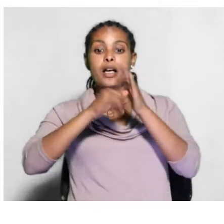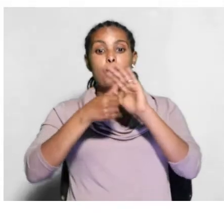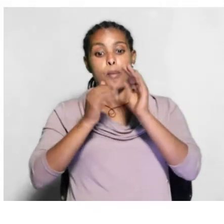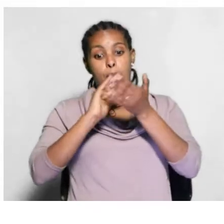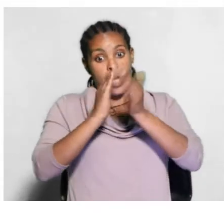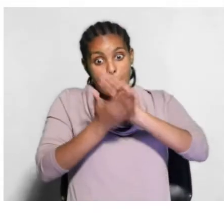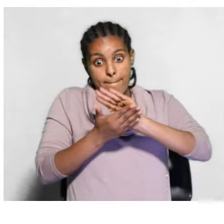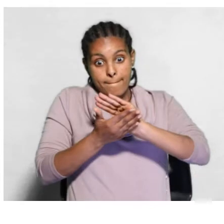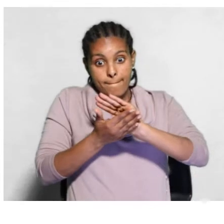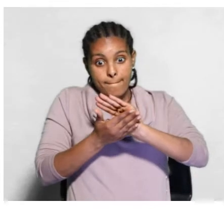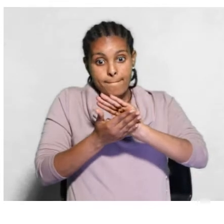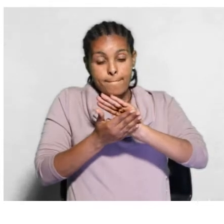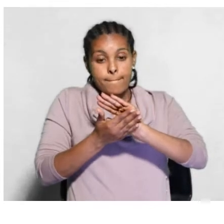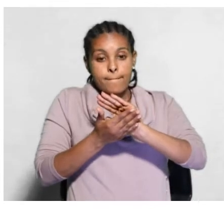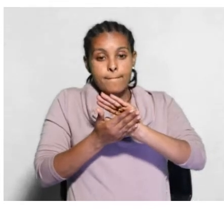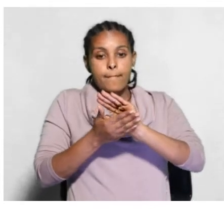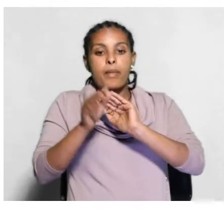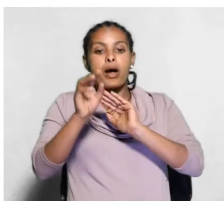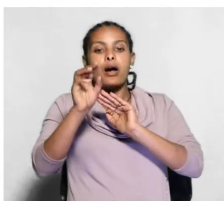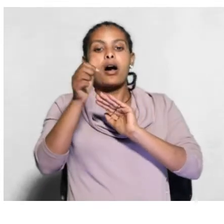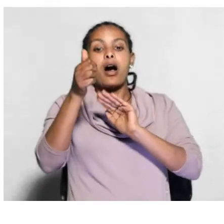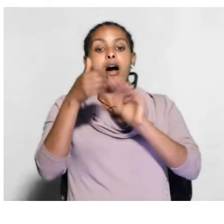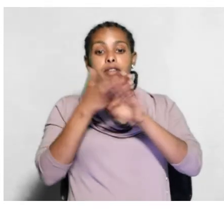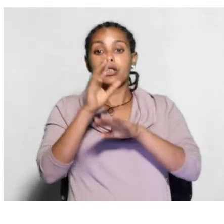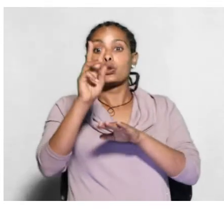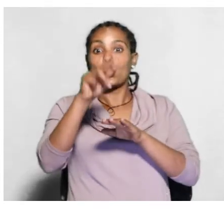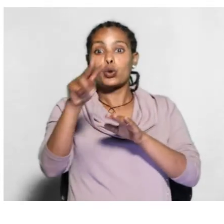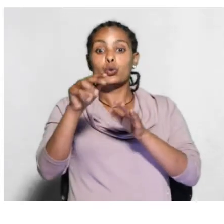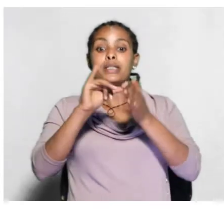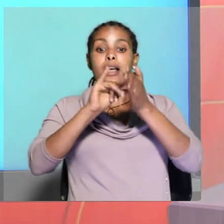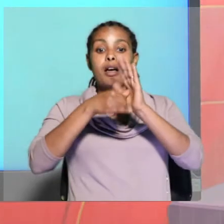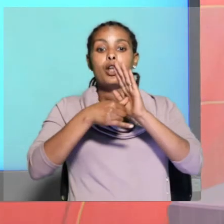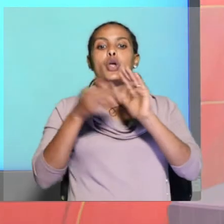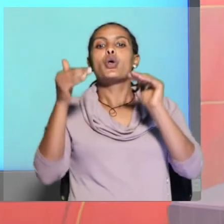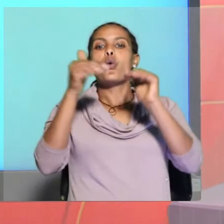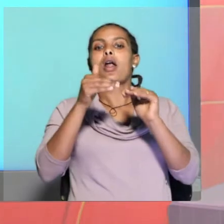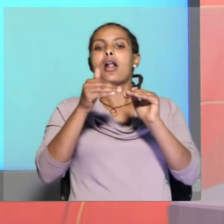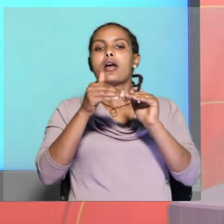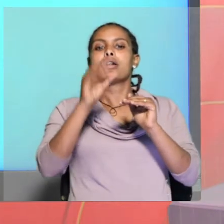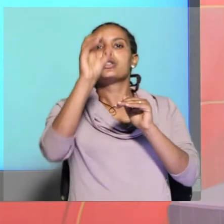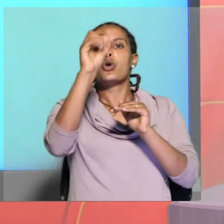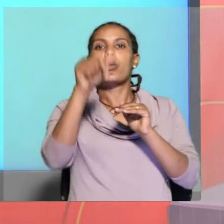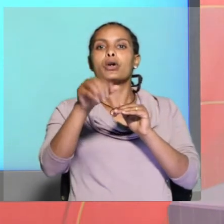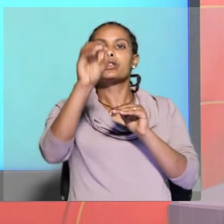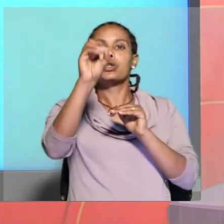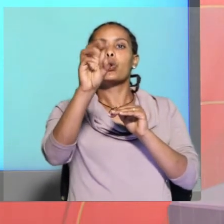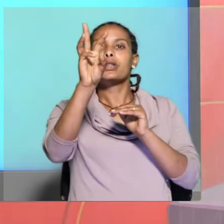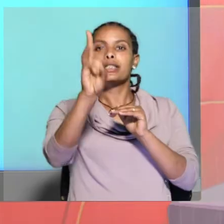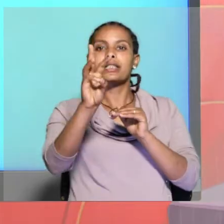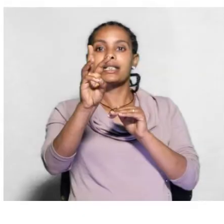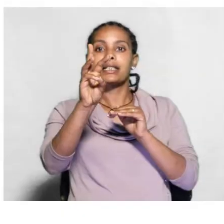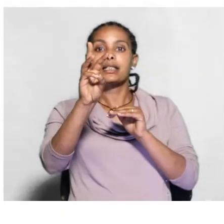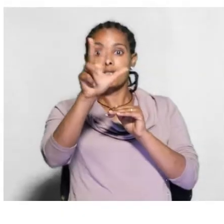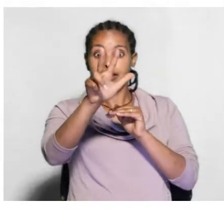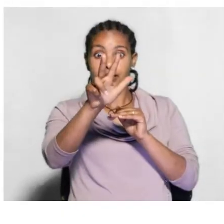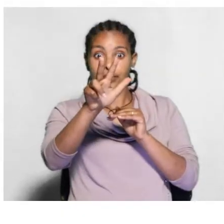become concentration of M after 22 seconds equal 0.034